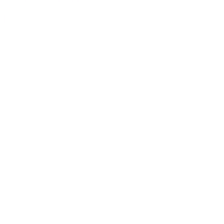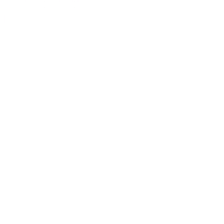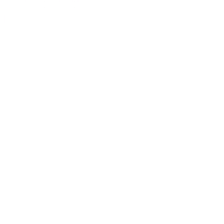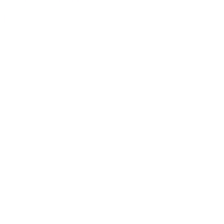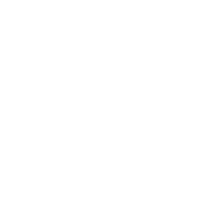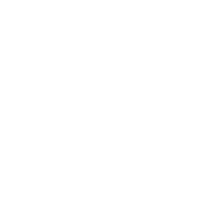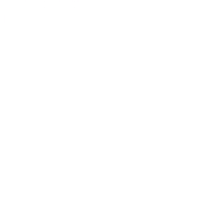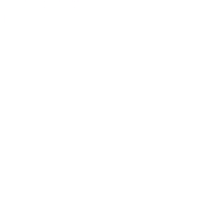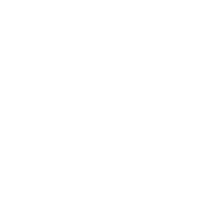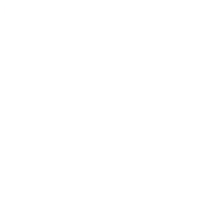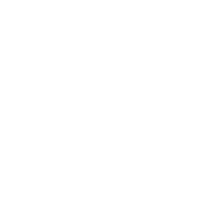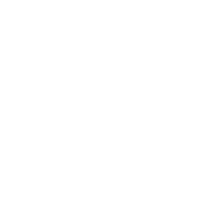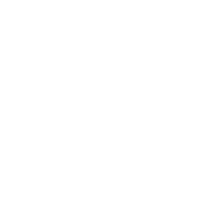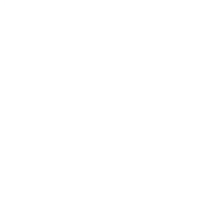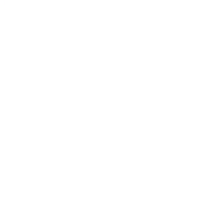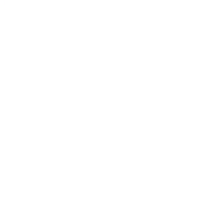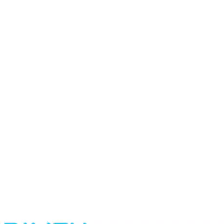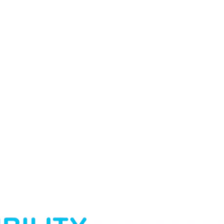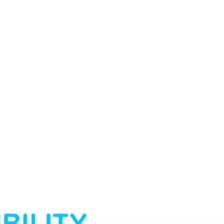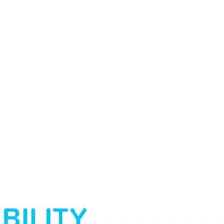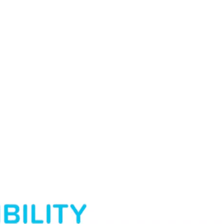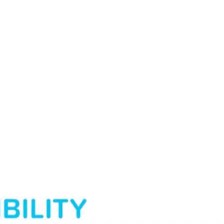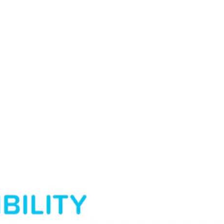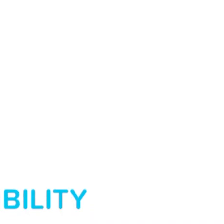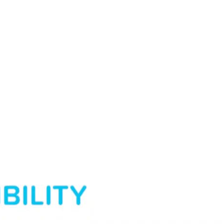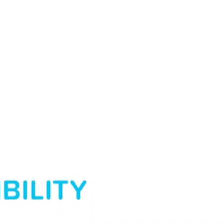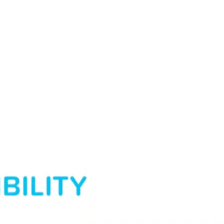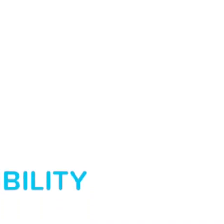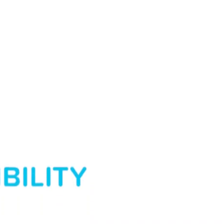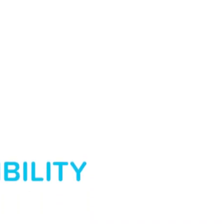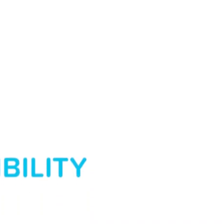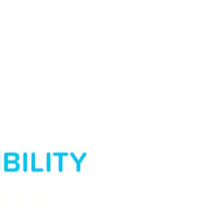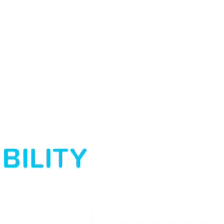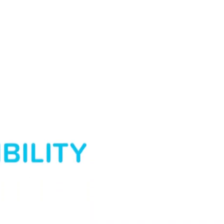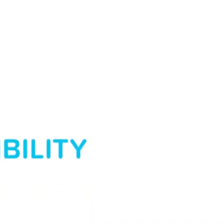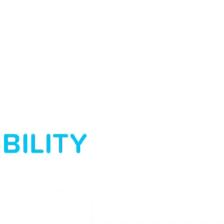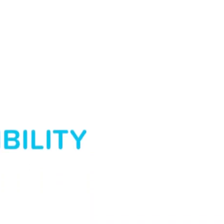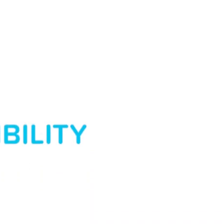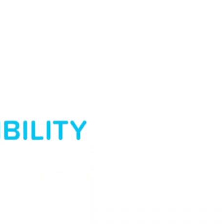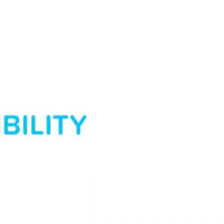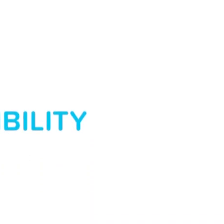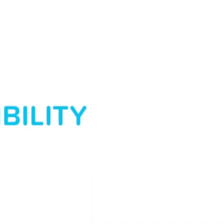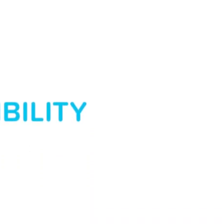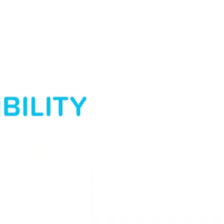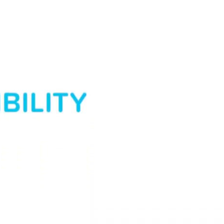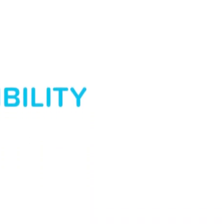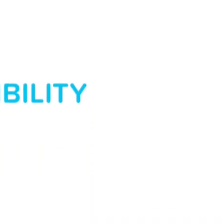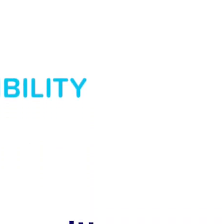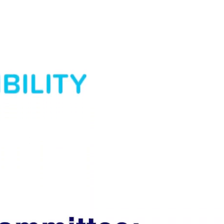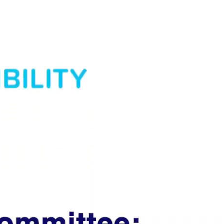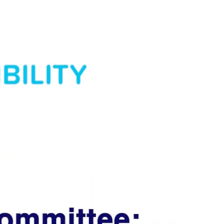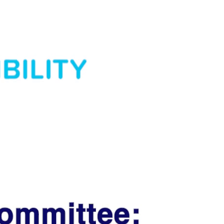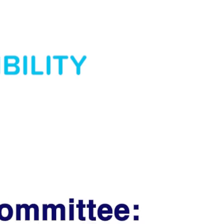Wakas. Video interviews, Yvonne Peters, Catherine Frazee, Barb Good.